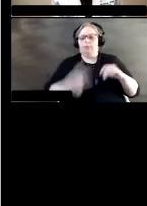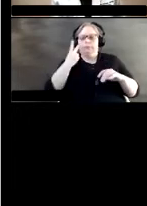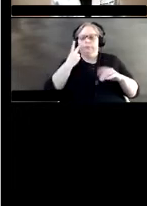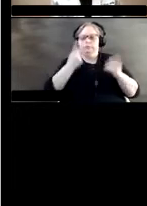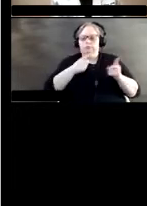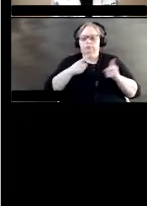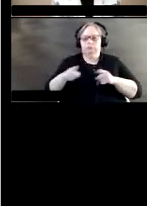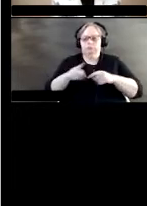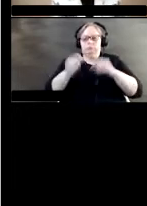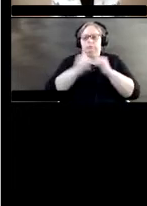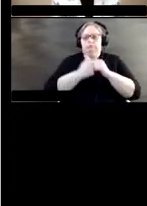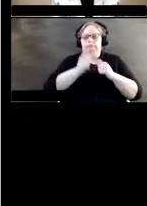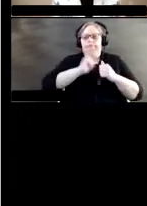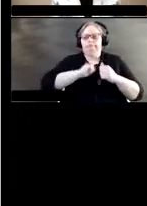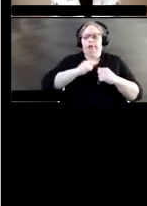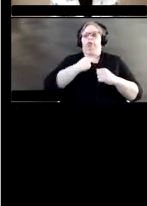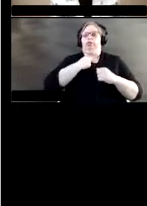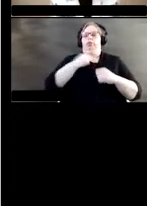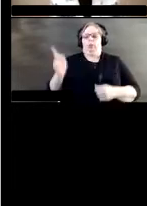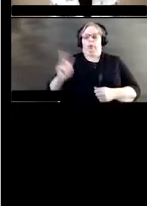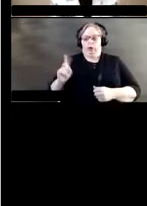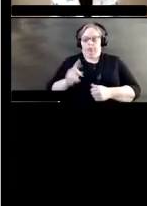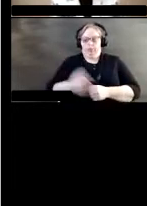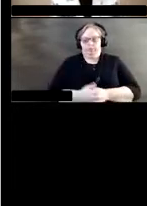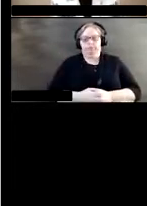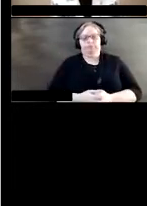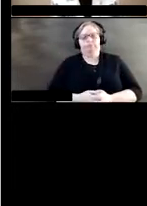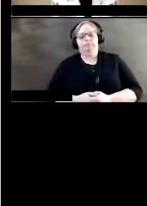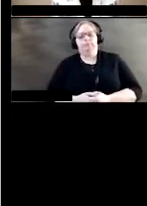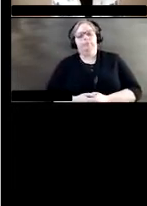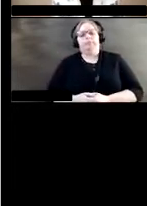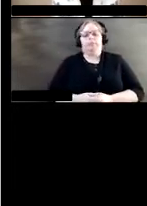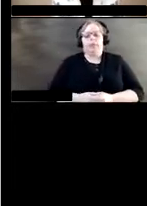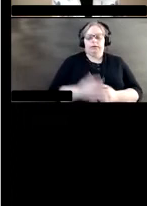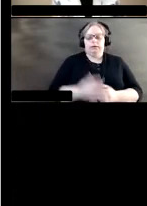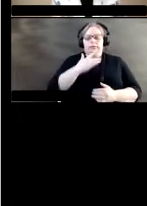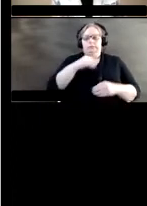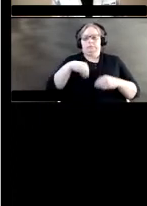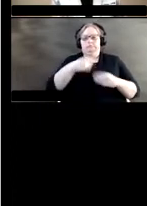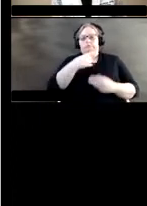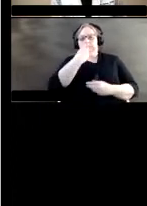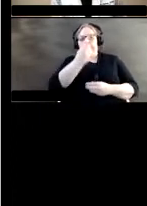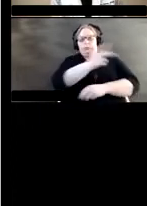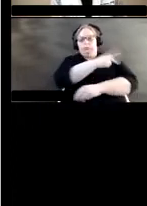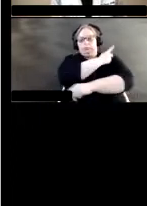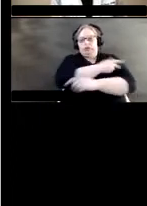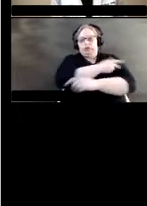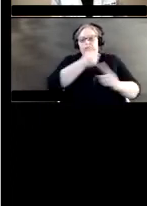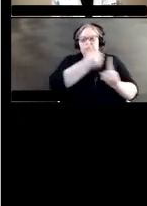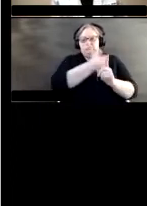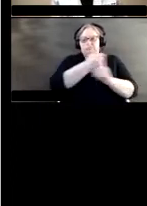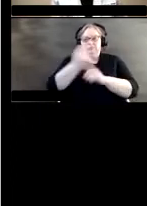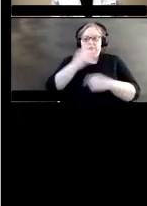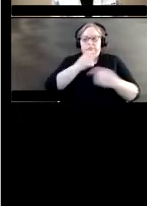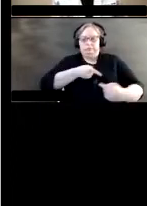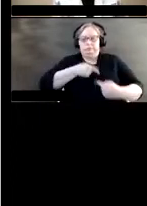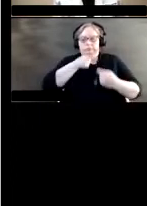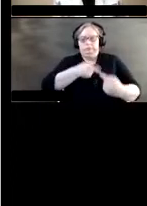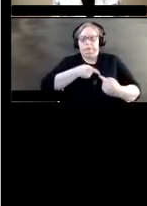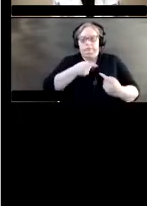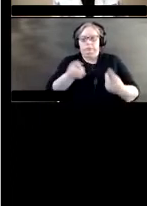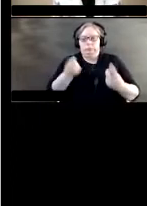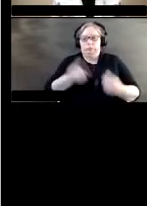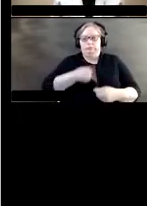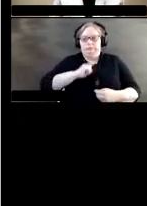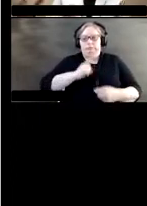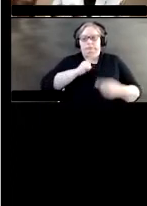I give to all of my patients that have any type of swallowing problem is to use a spirometer. Now, a